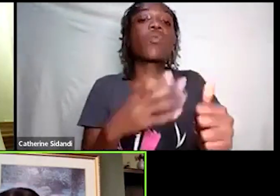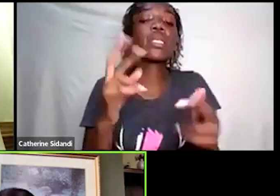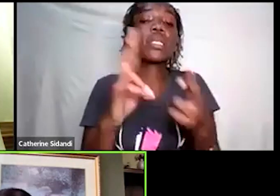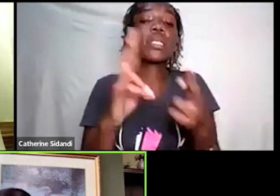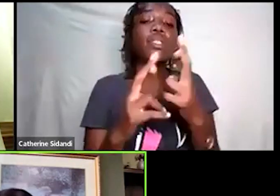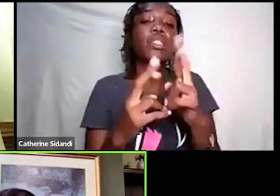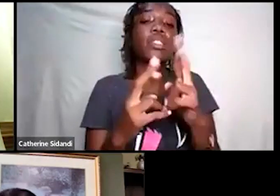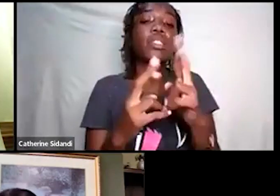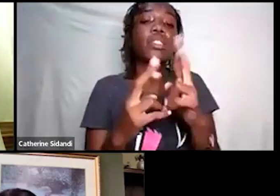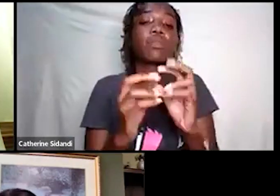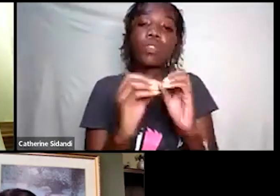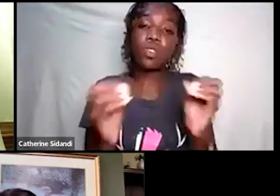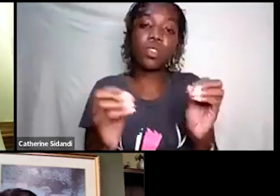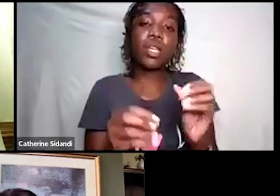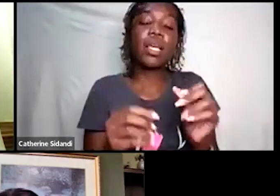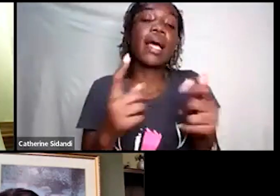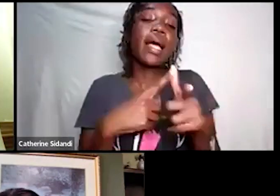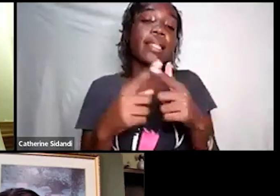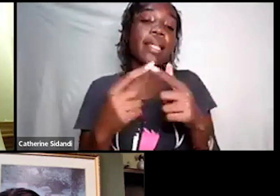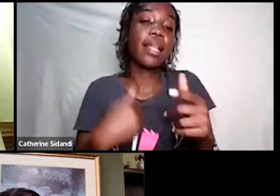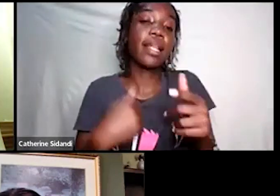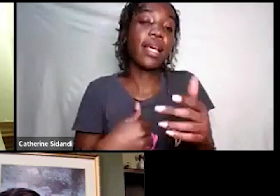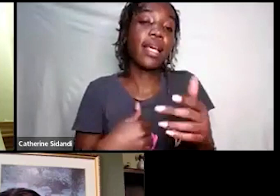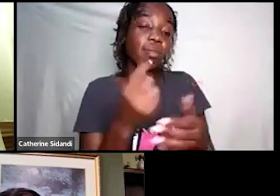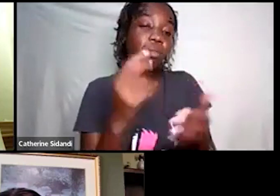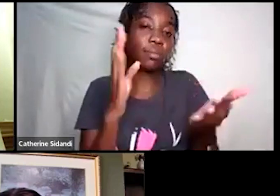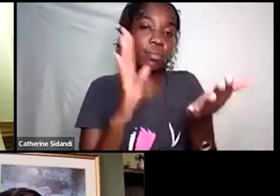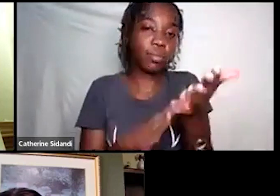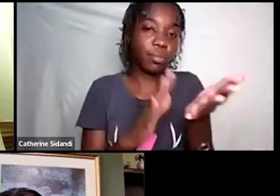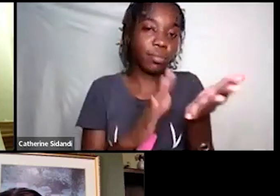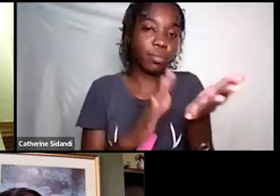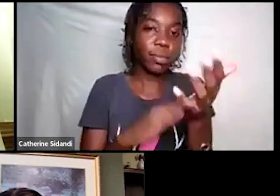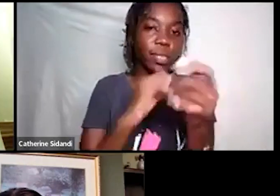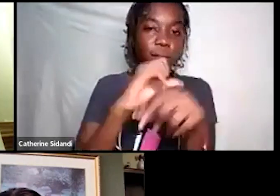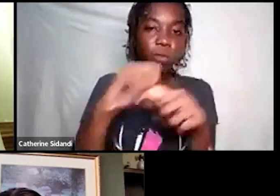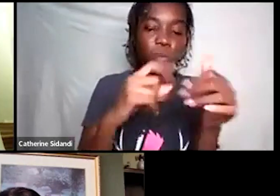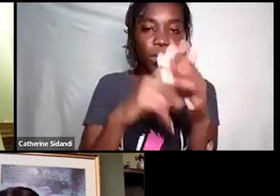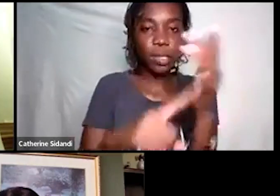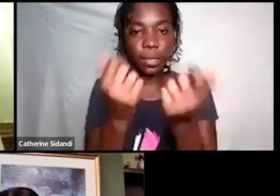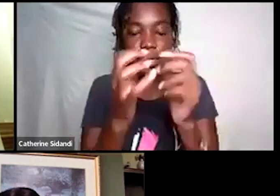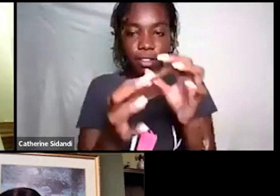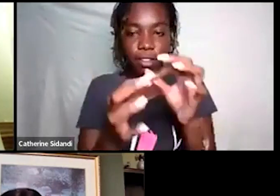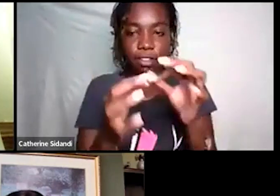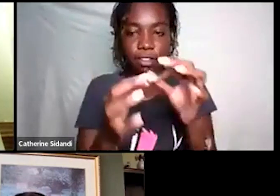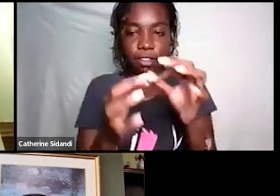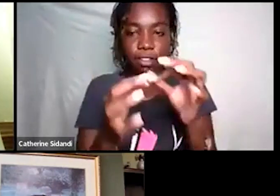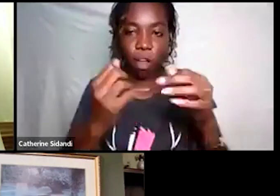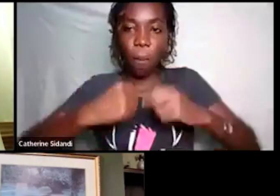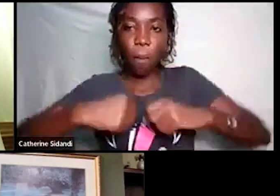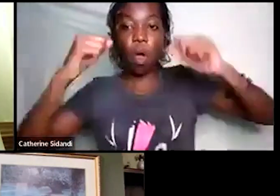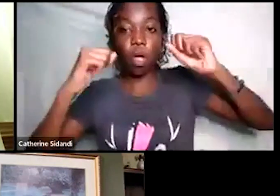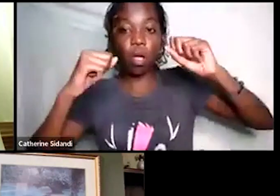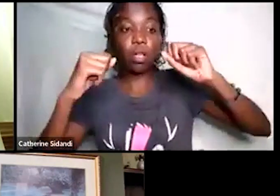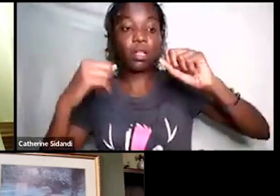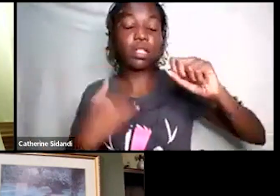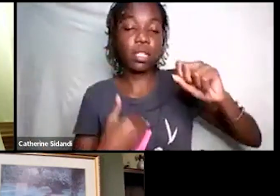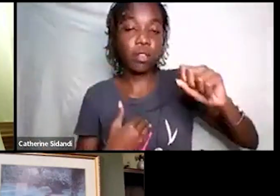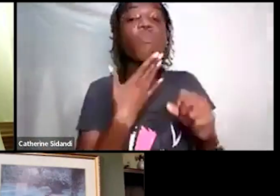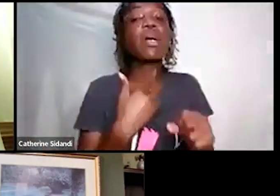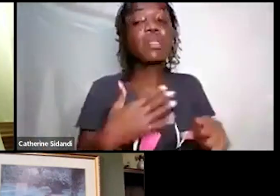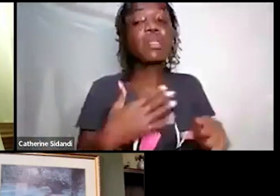comments about what happens if the boss's wife wants me, or how do I say no and not lose my